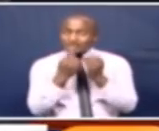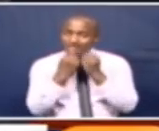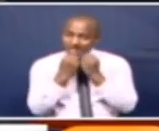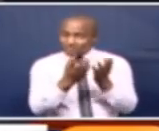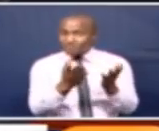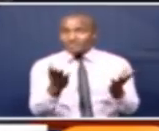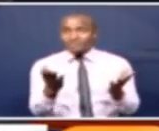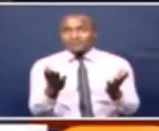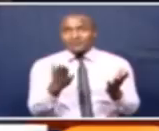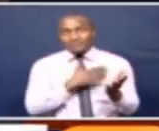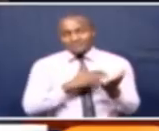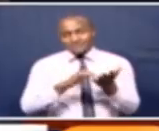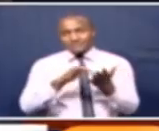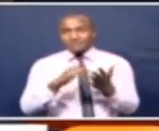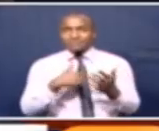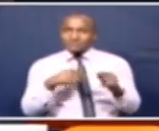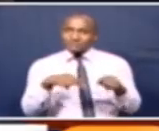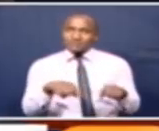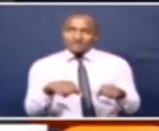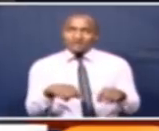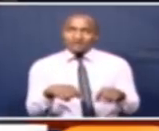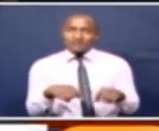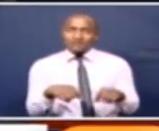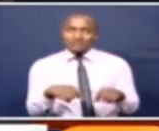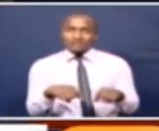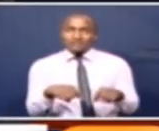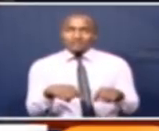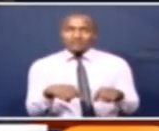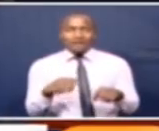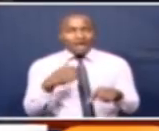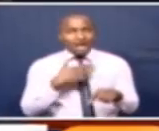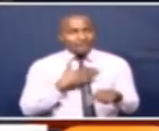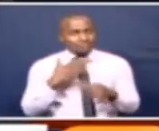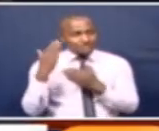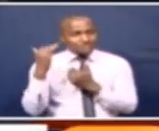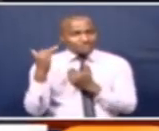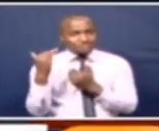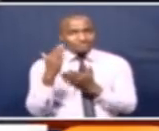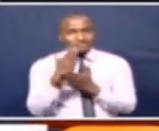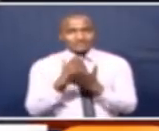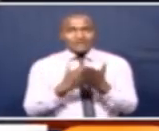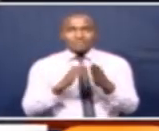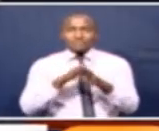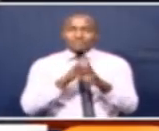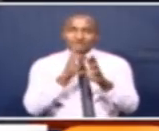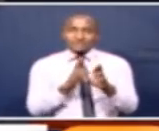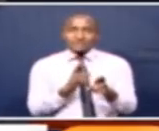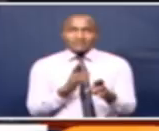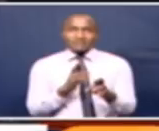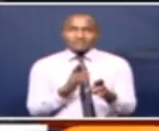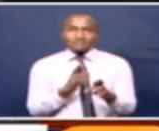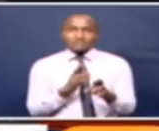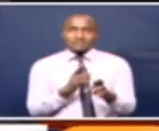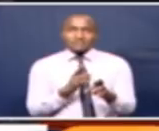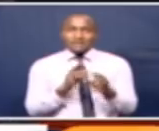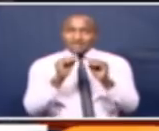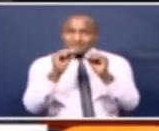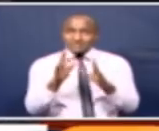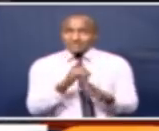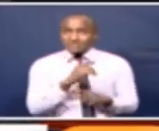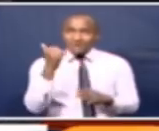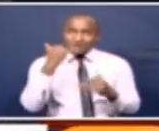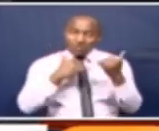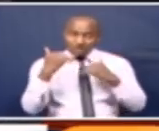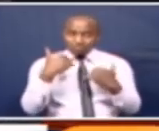students, you will excuse me today. I'm expecting some good results. Oh. The teachers are calling